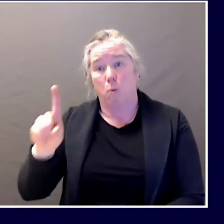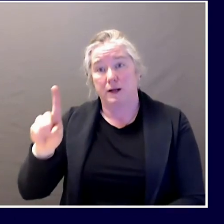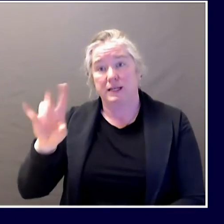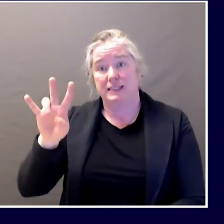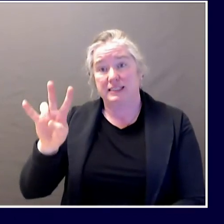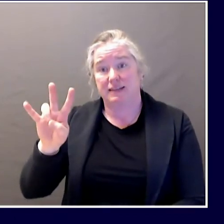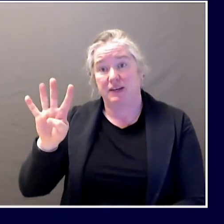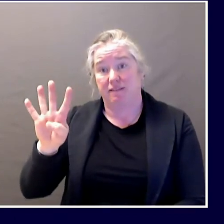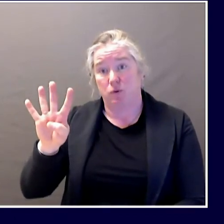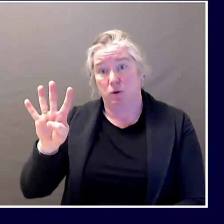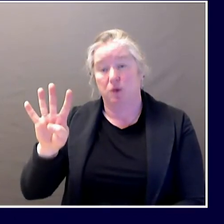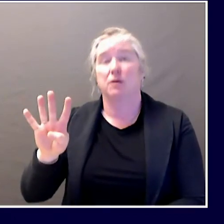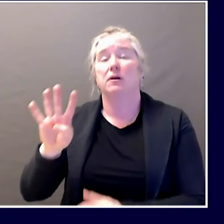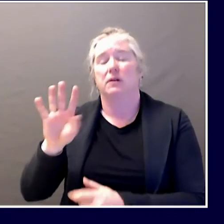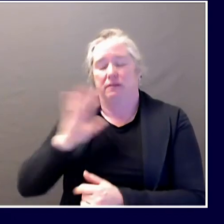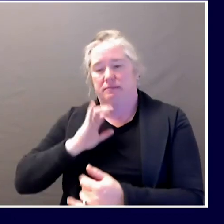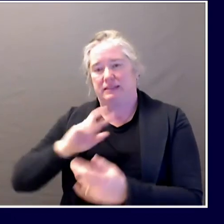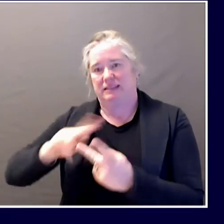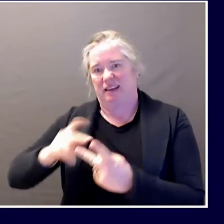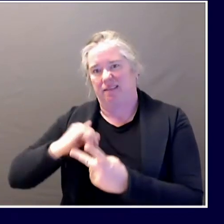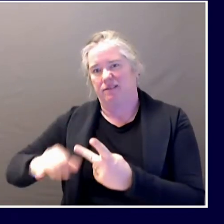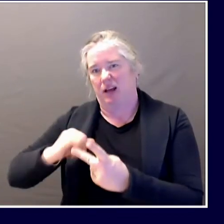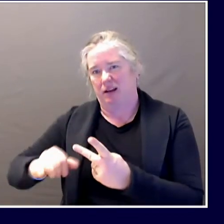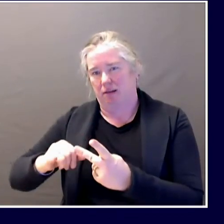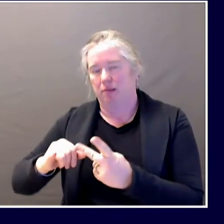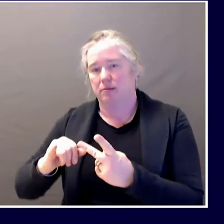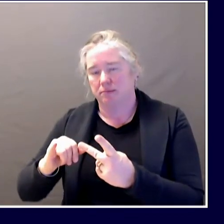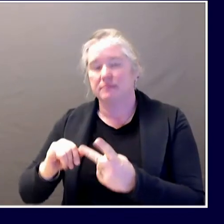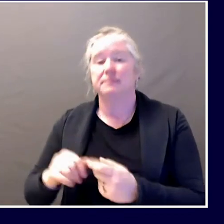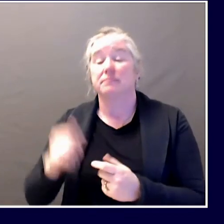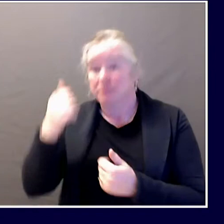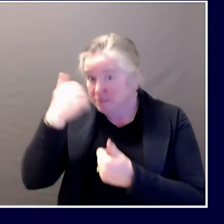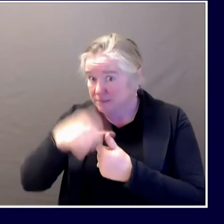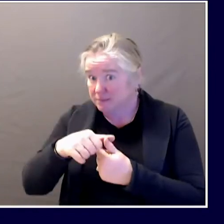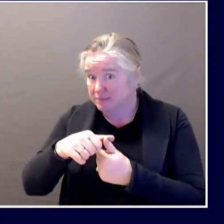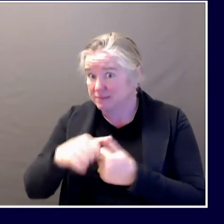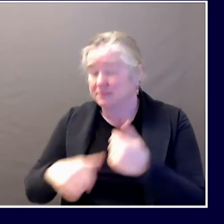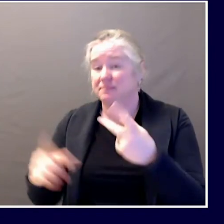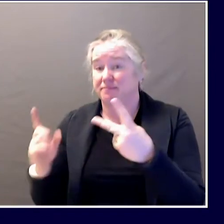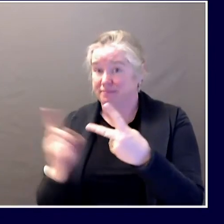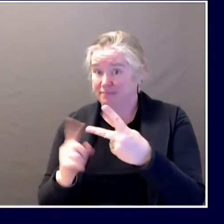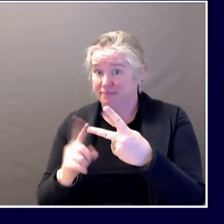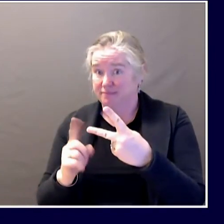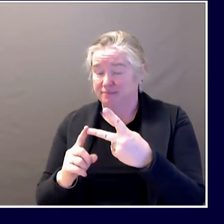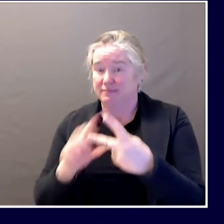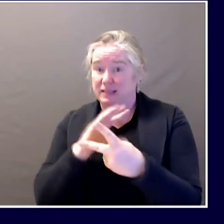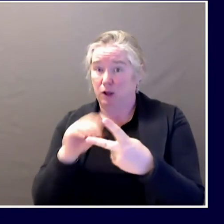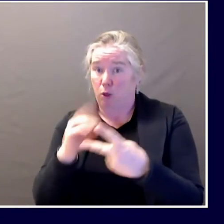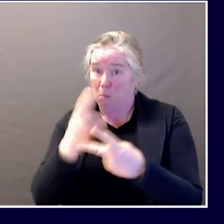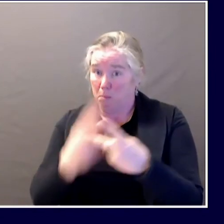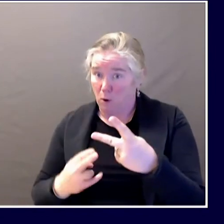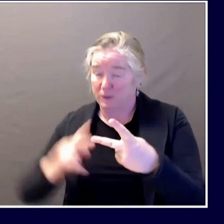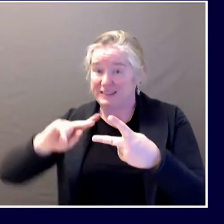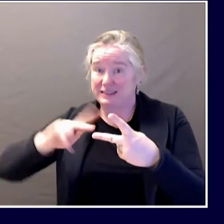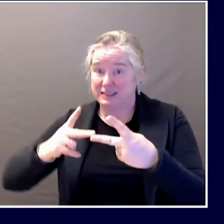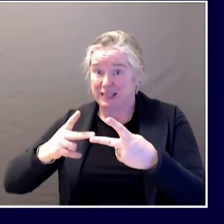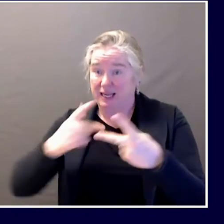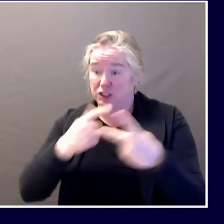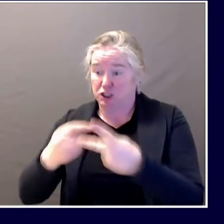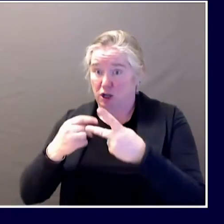156,174 are final doses. As a reminder, individuals who are receiving the Johnson & Johnson